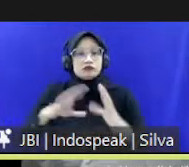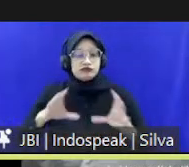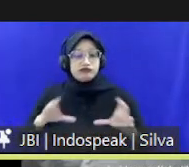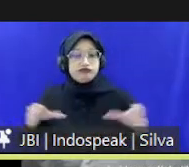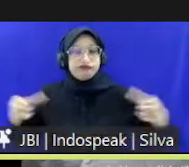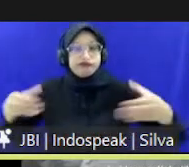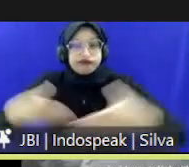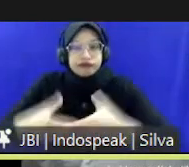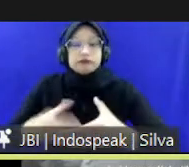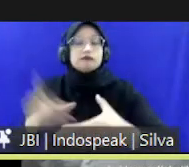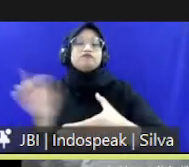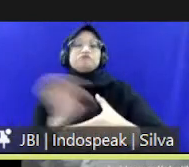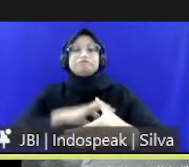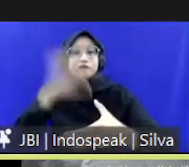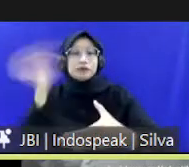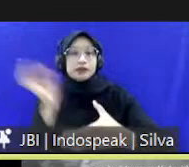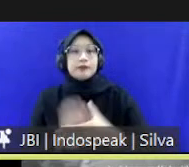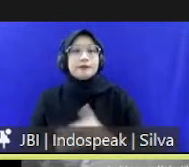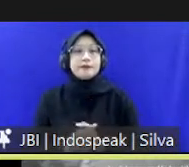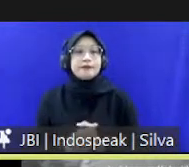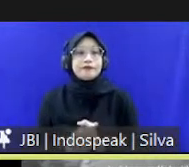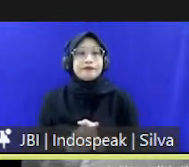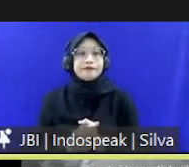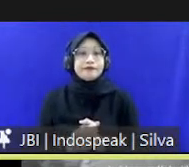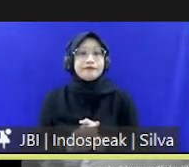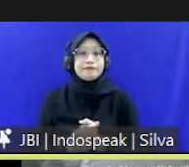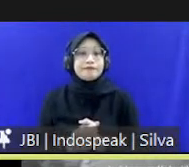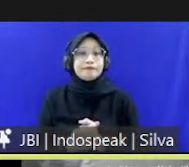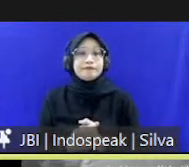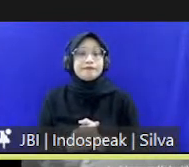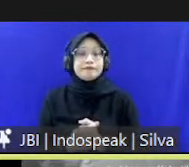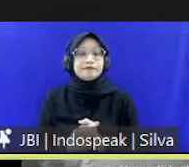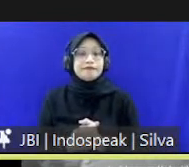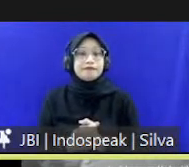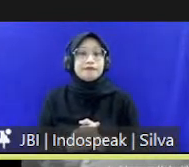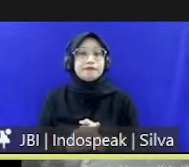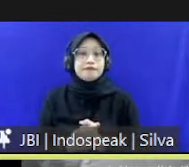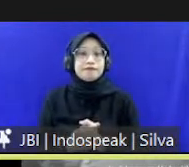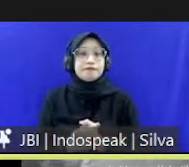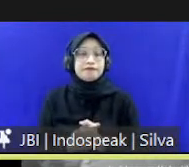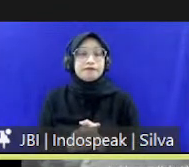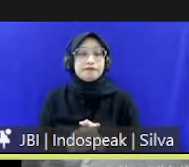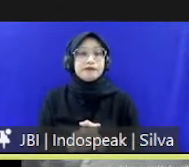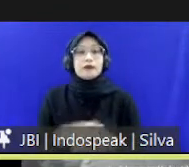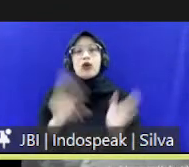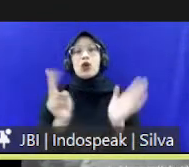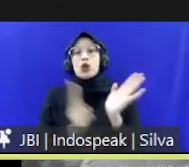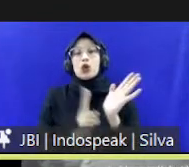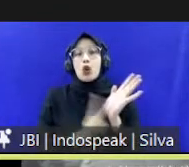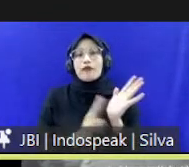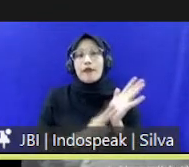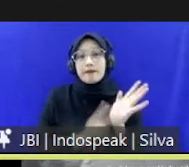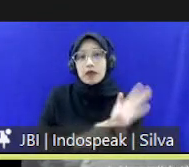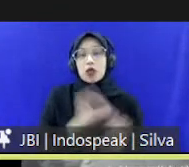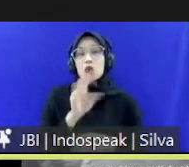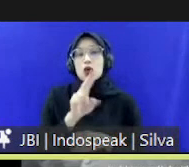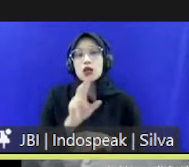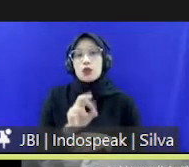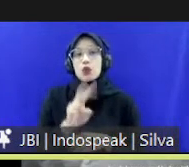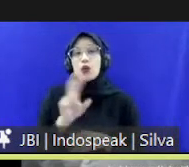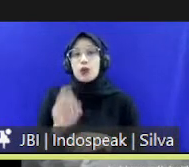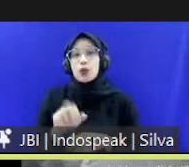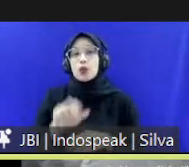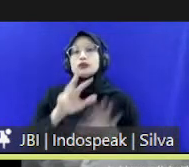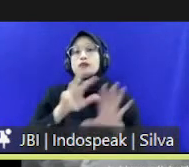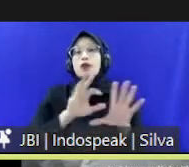the method of containment. And by November 2020, 98% of